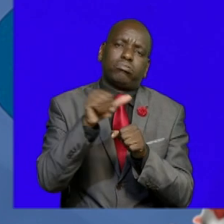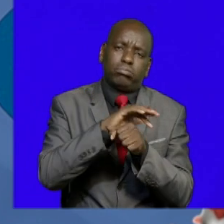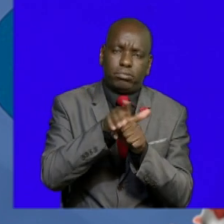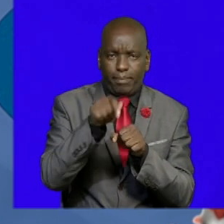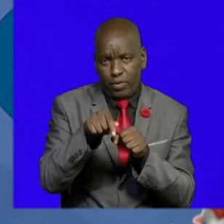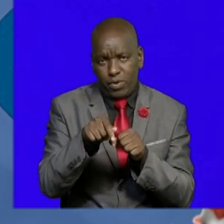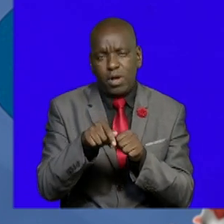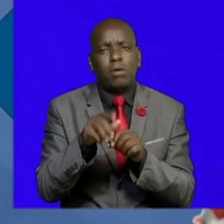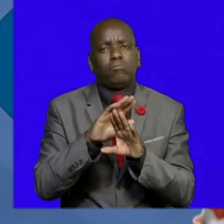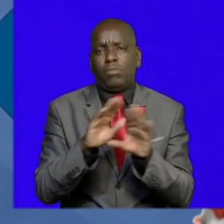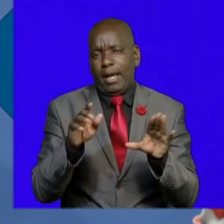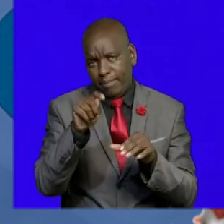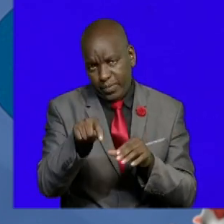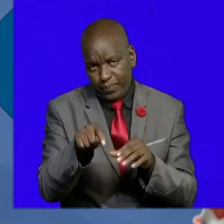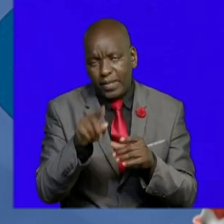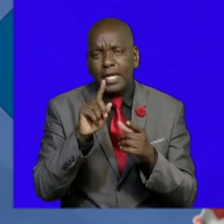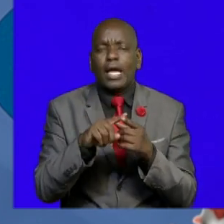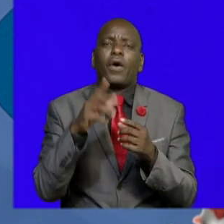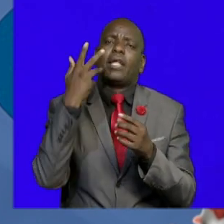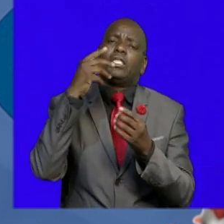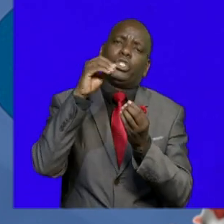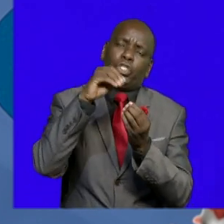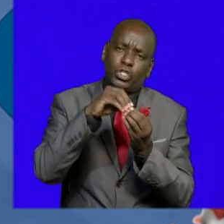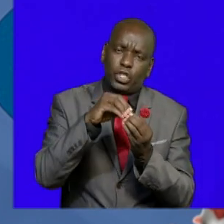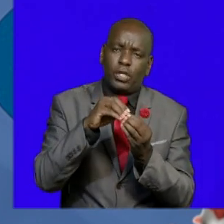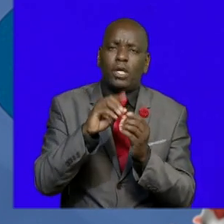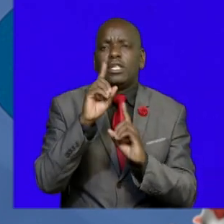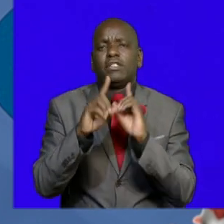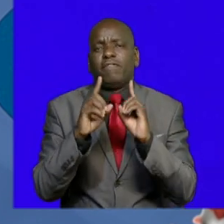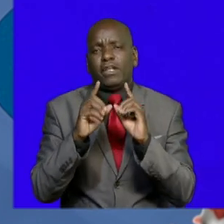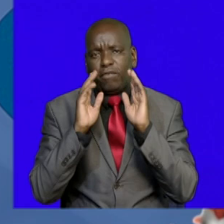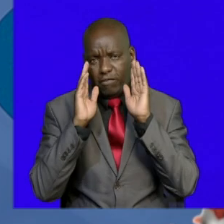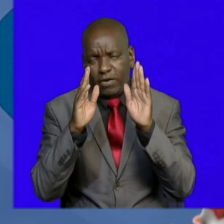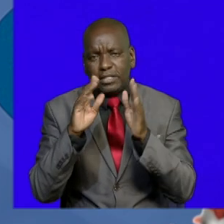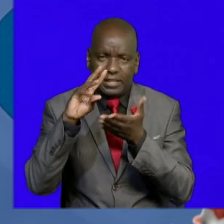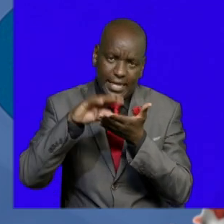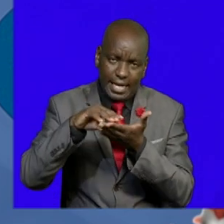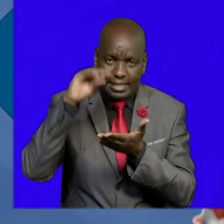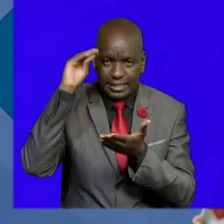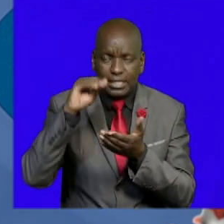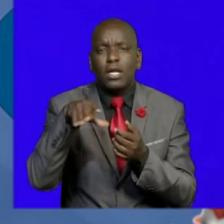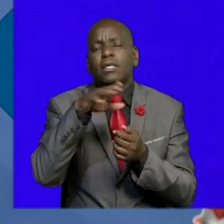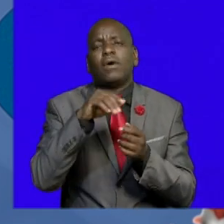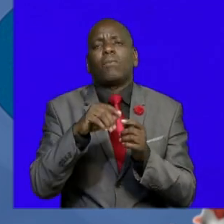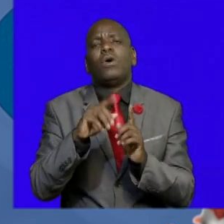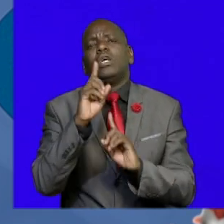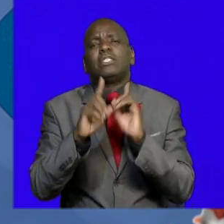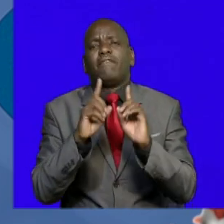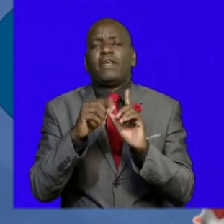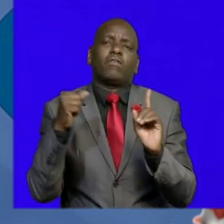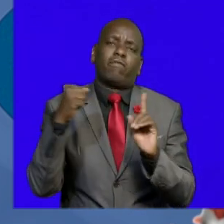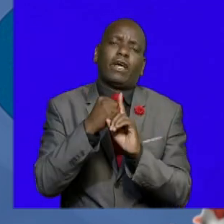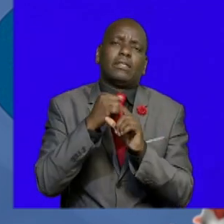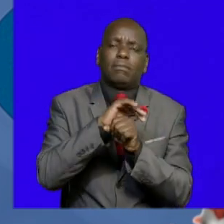wave. We can't rule that out. In addition to paying attention to lessons learned, part of strengthening